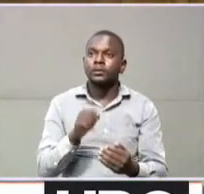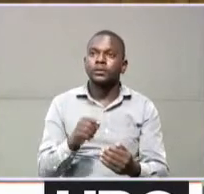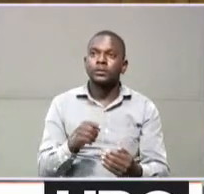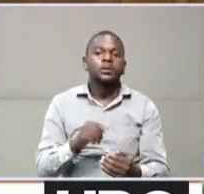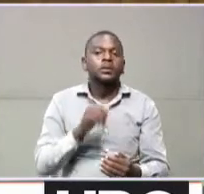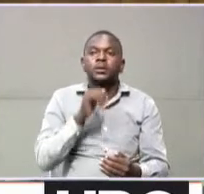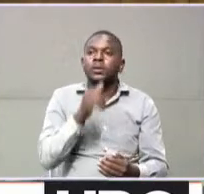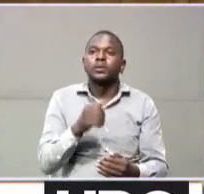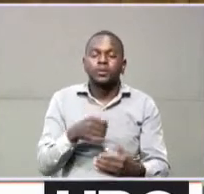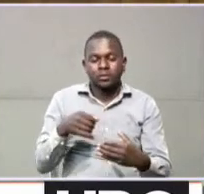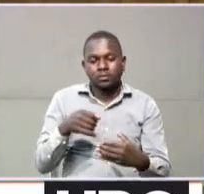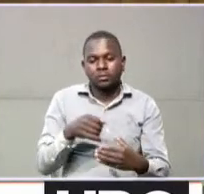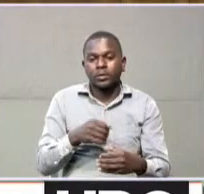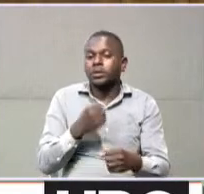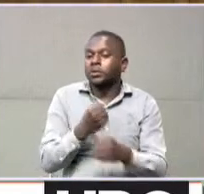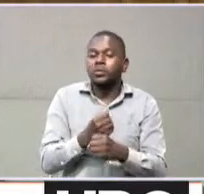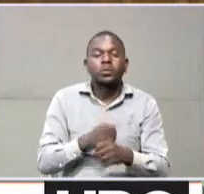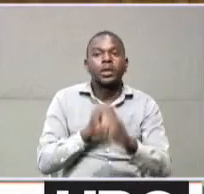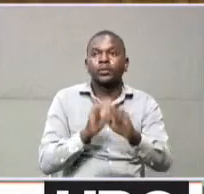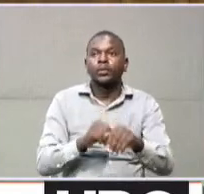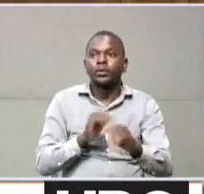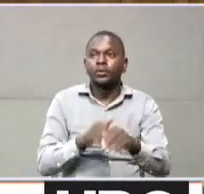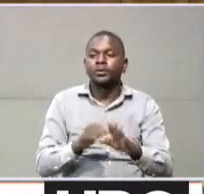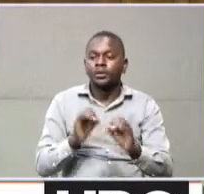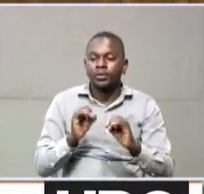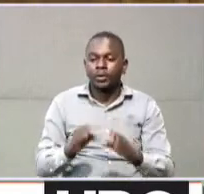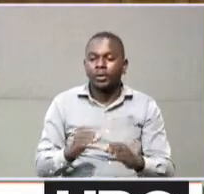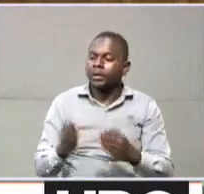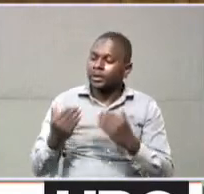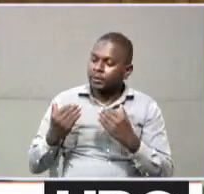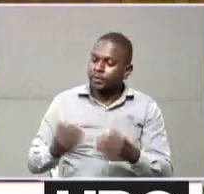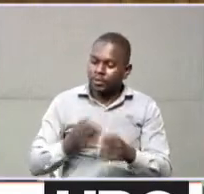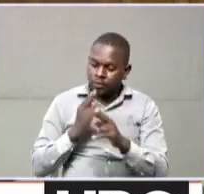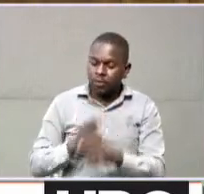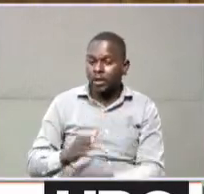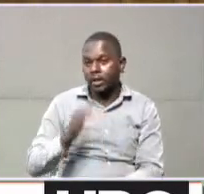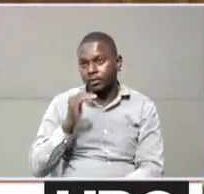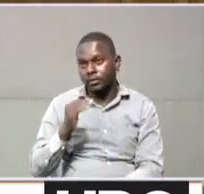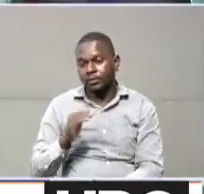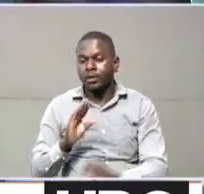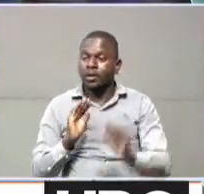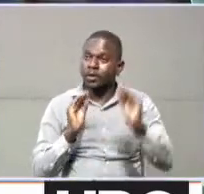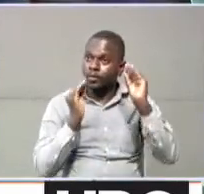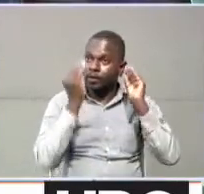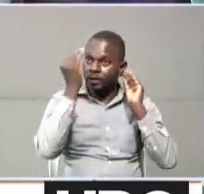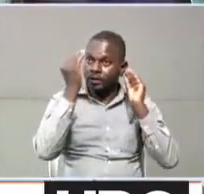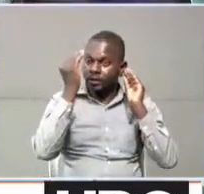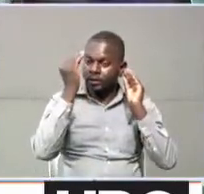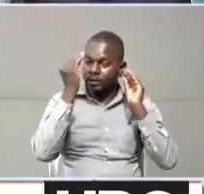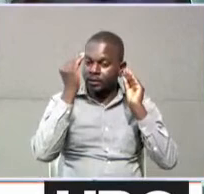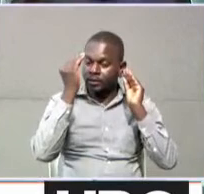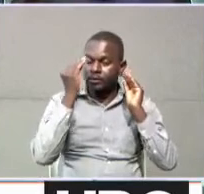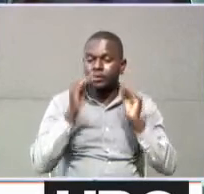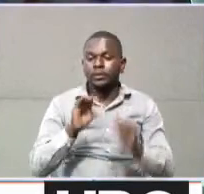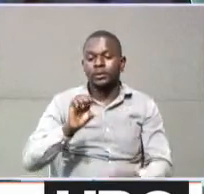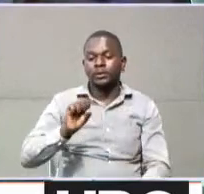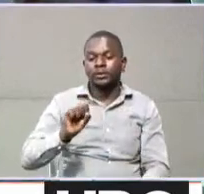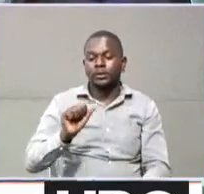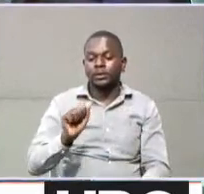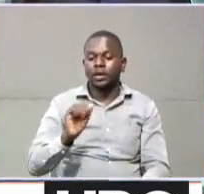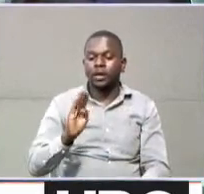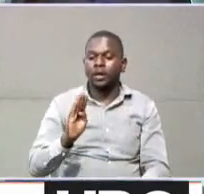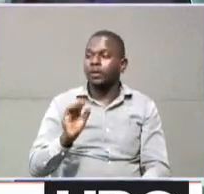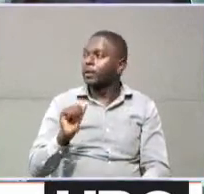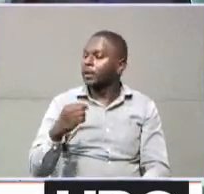they don't include it they don't do agriculture thank you right or namaste thank you mark india saba gabo then i come here then after i come back